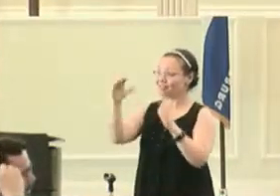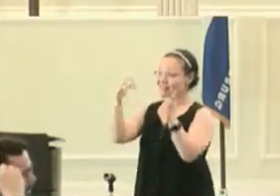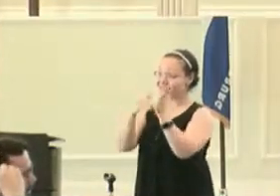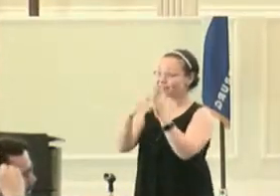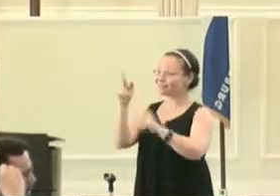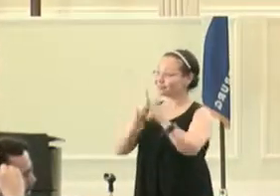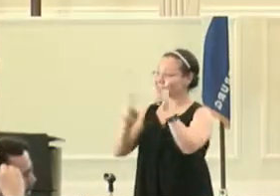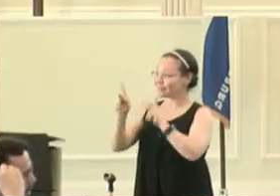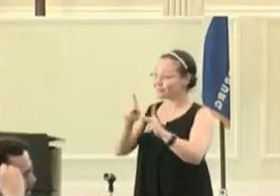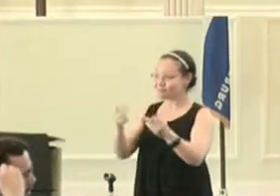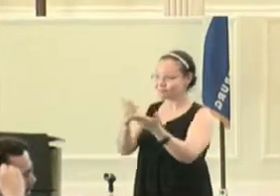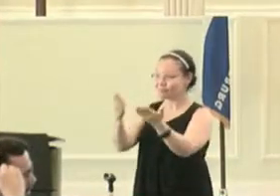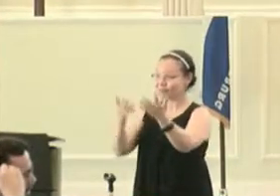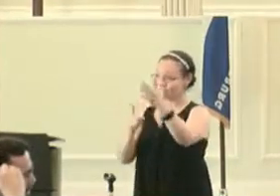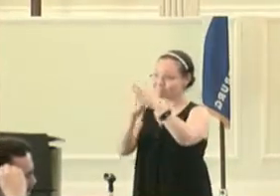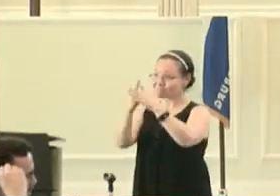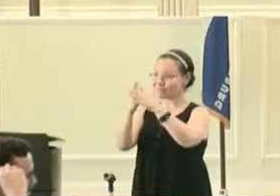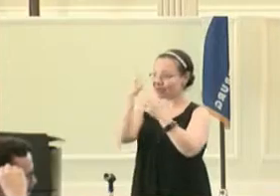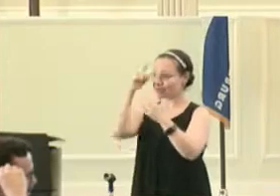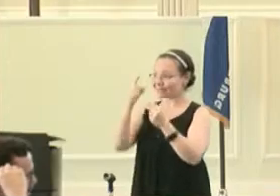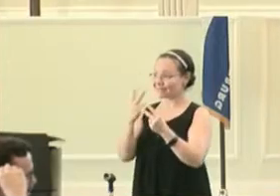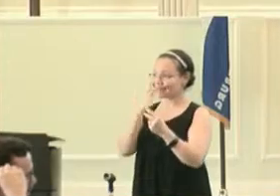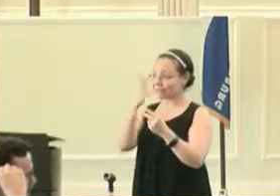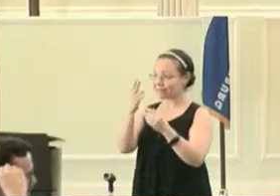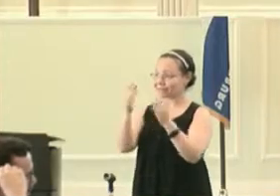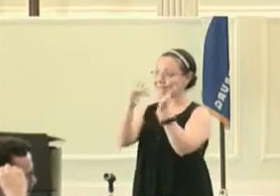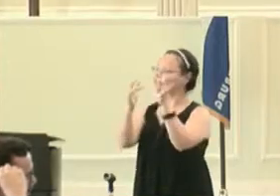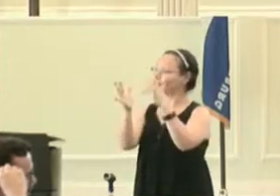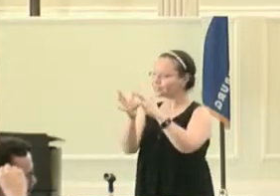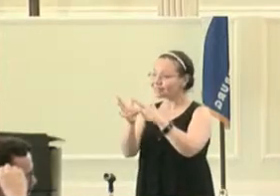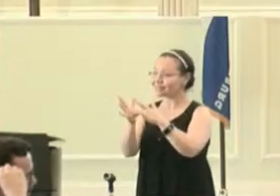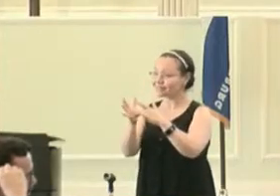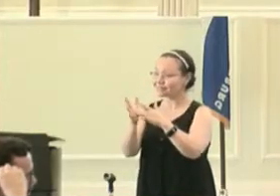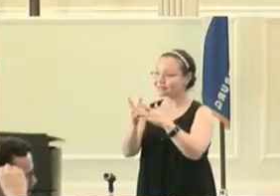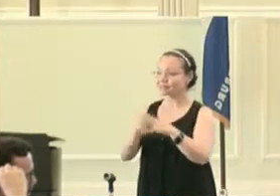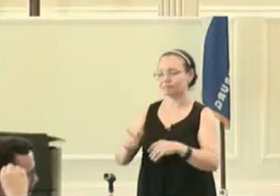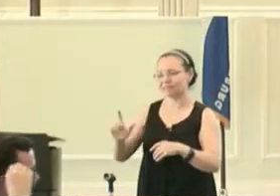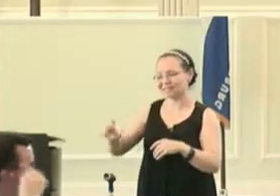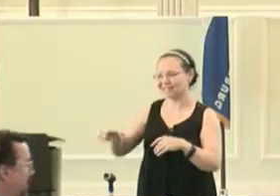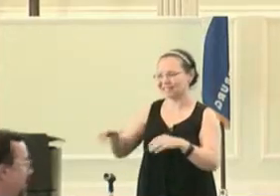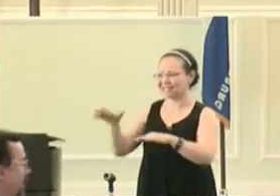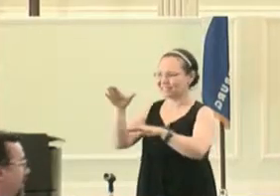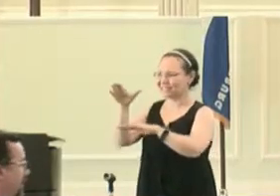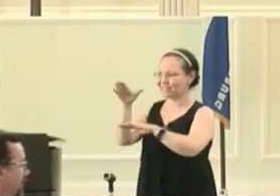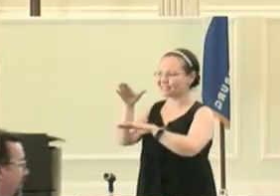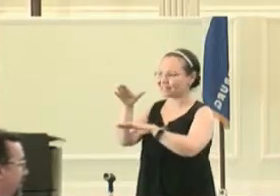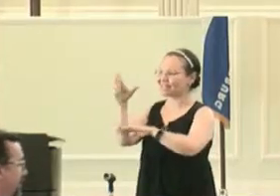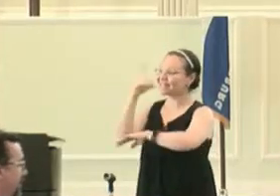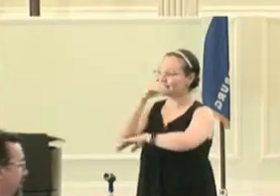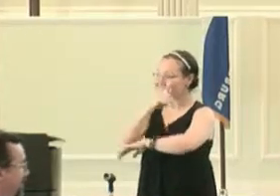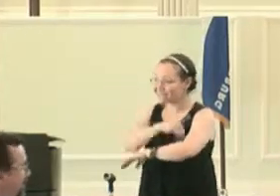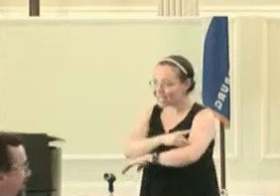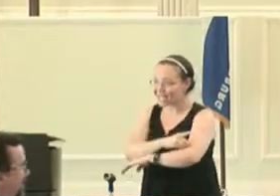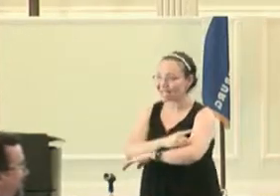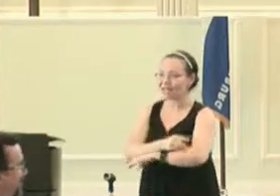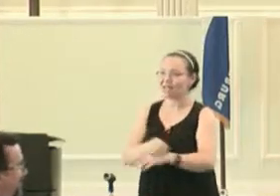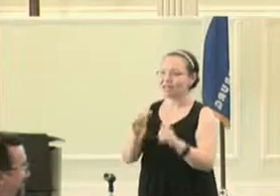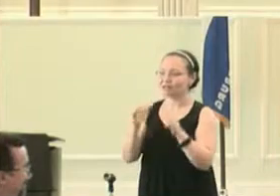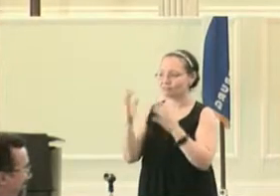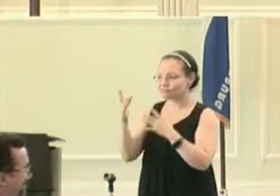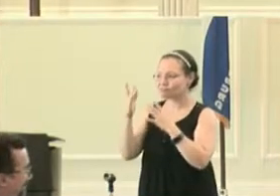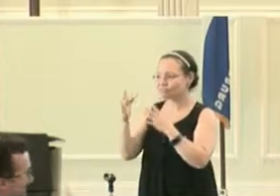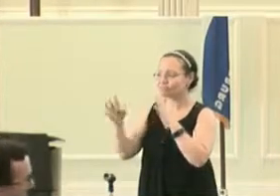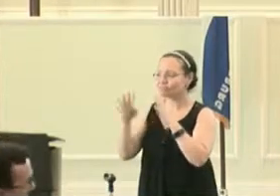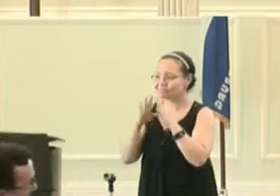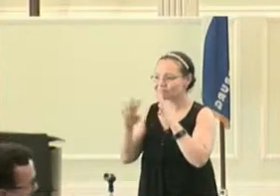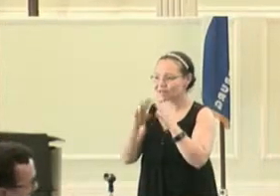people there to see Jesus. And it got to be late in the day, and the disciples decided that